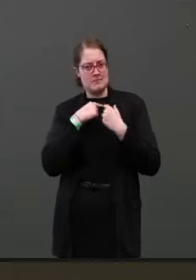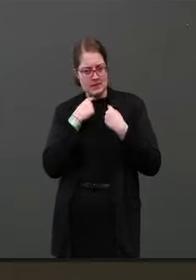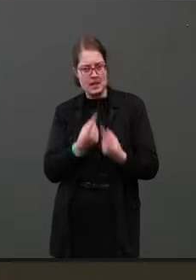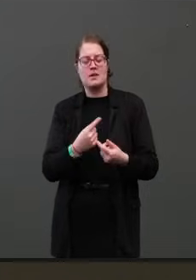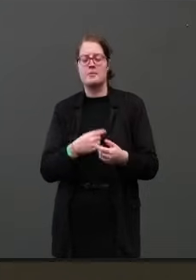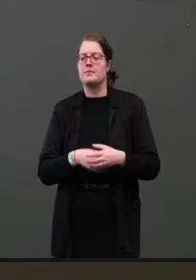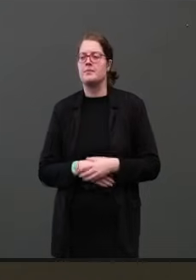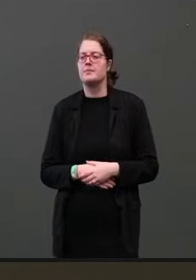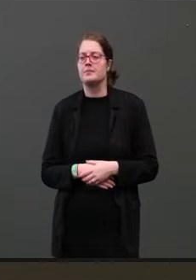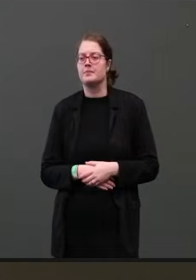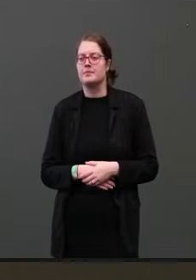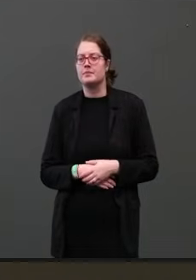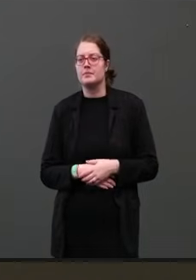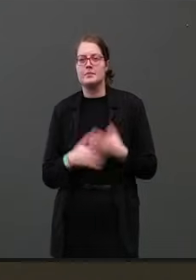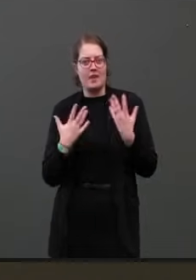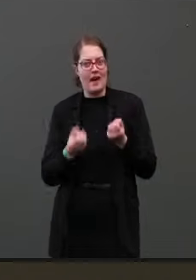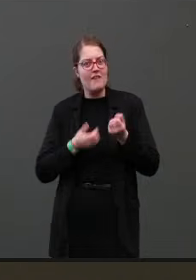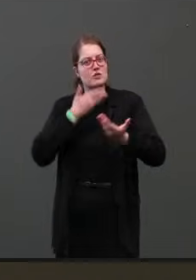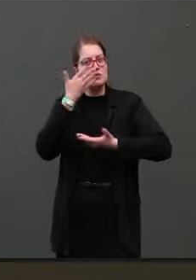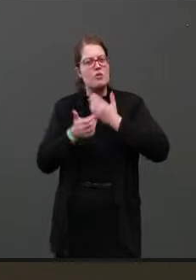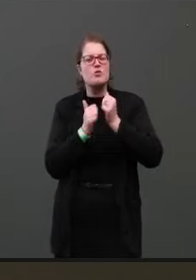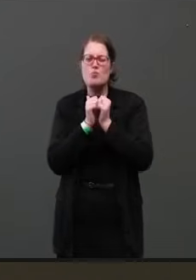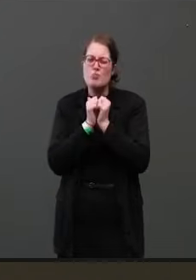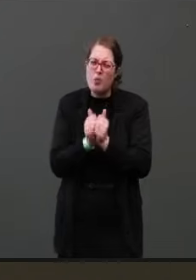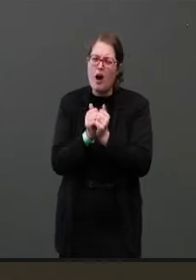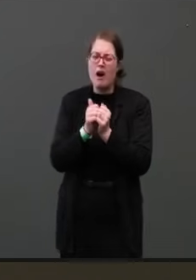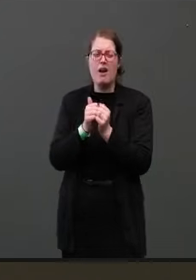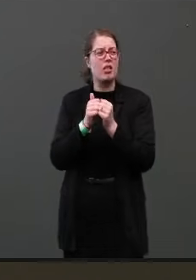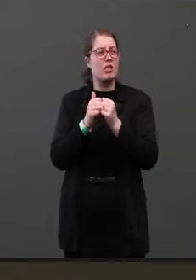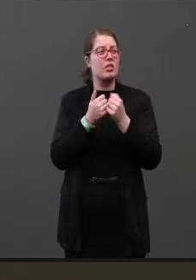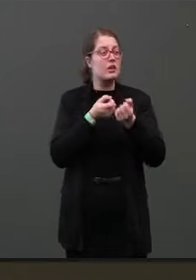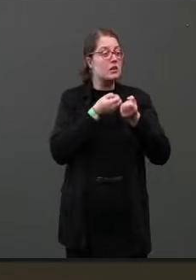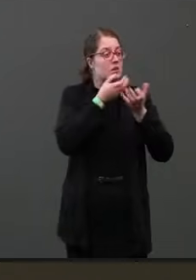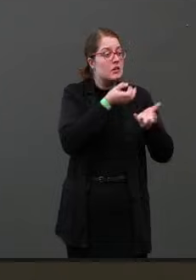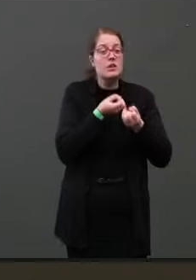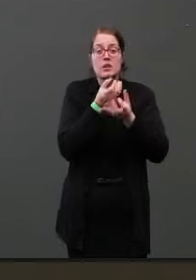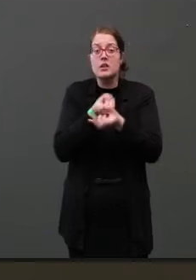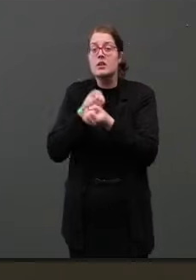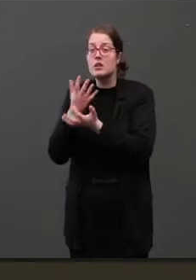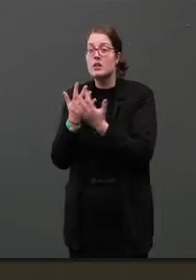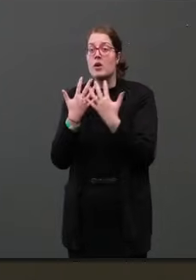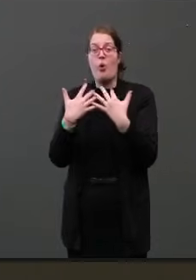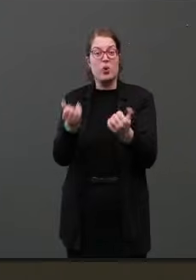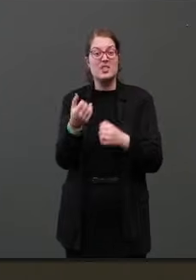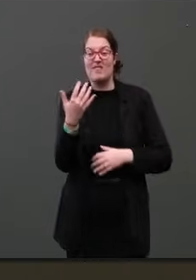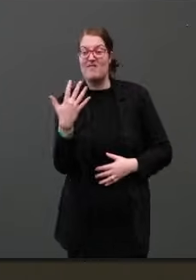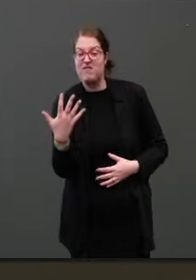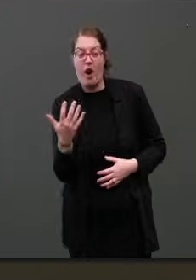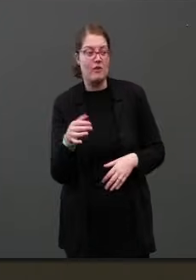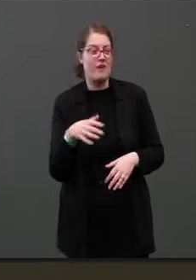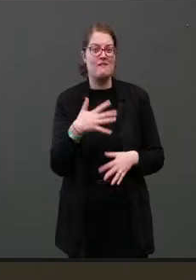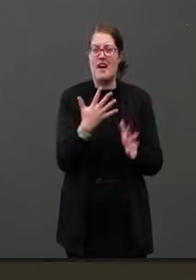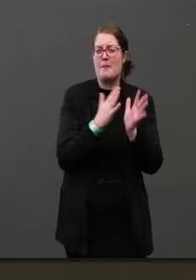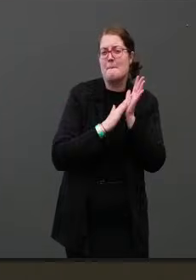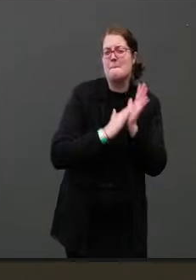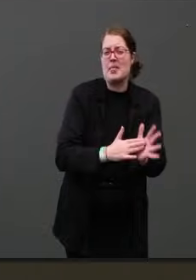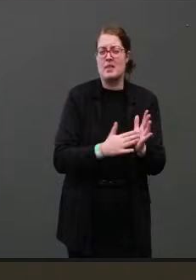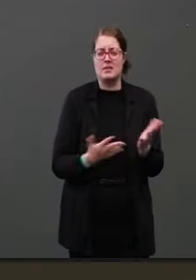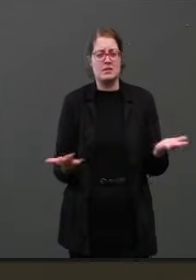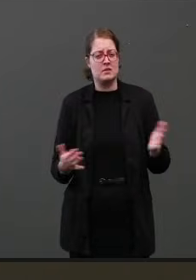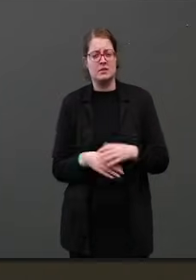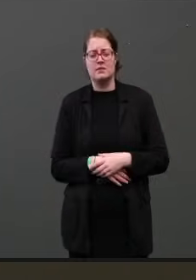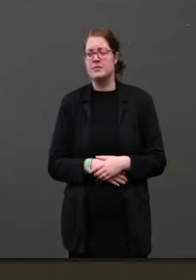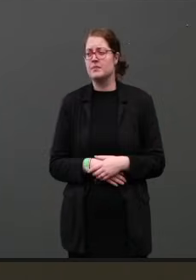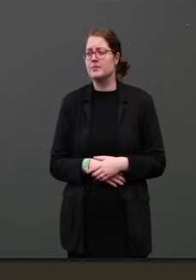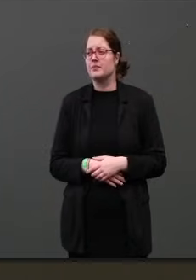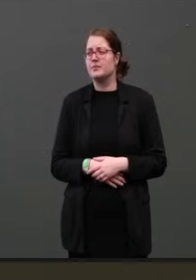have a story worth telling to others, whether the audience is 5 people or 5 million people, and that you have the skill to